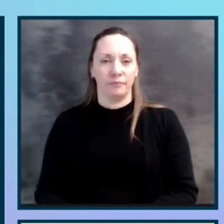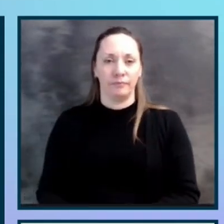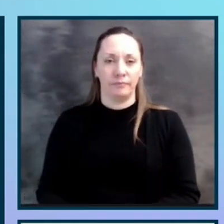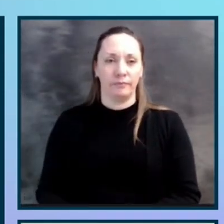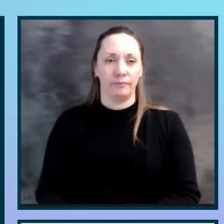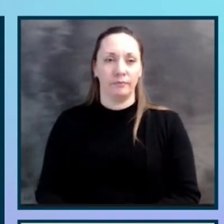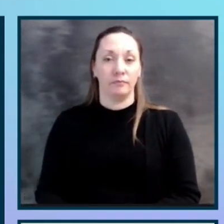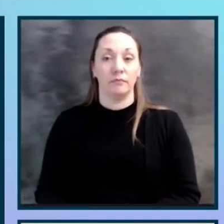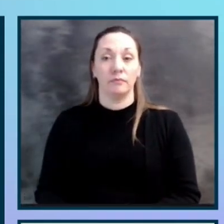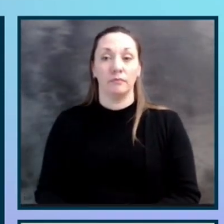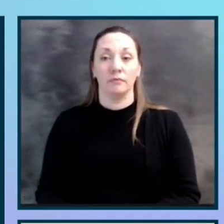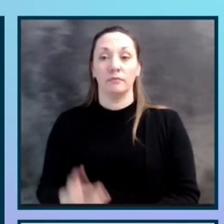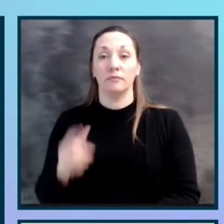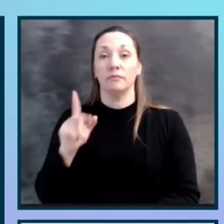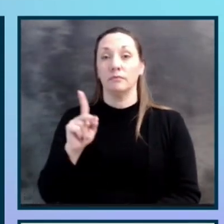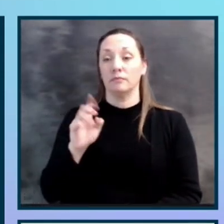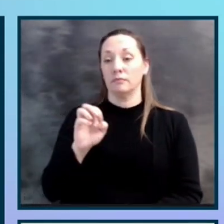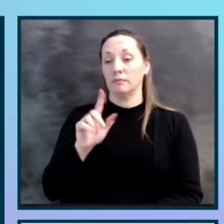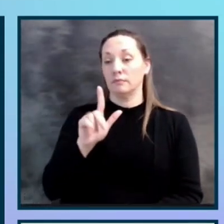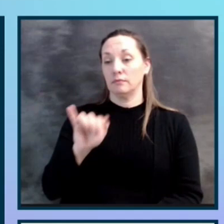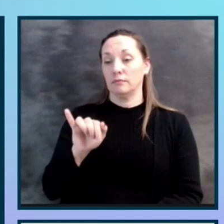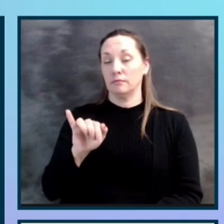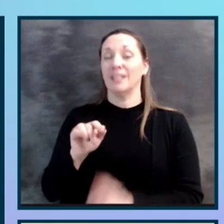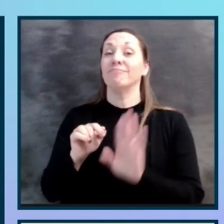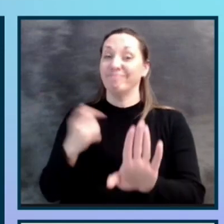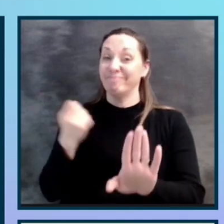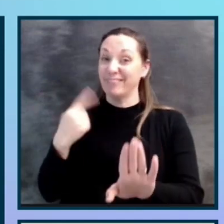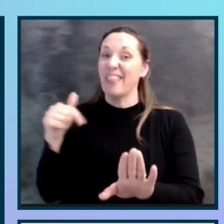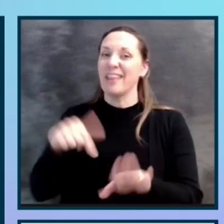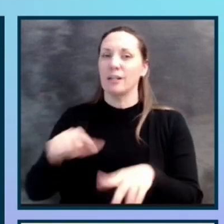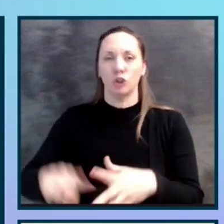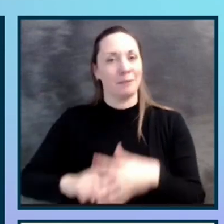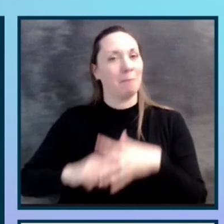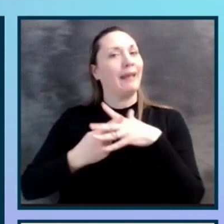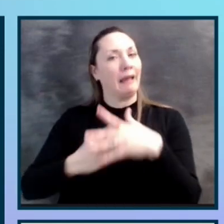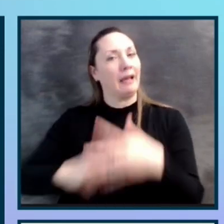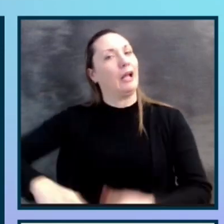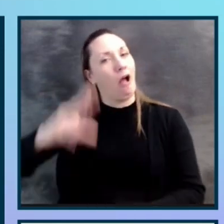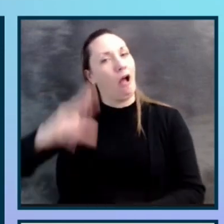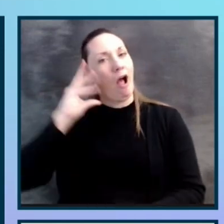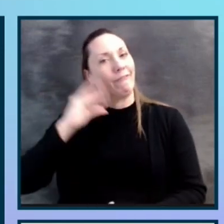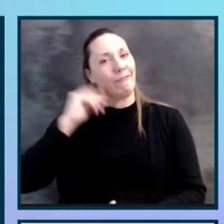Now, this is just the beginning of the journey. As we get further down the road,